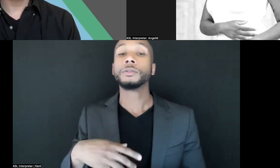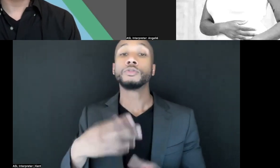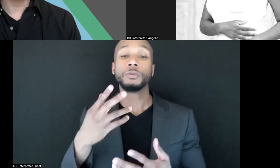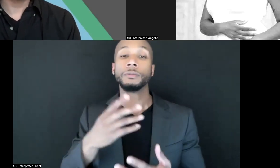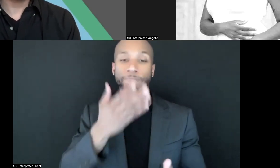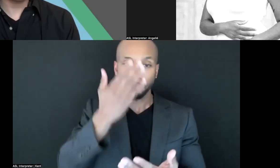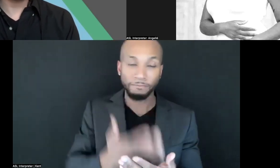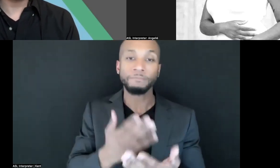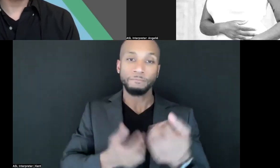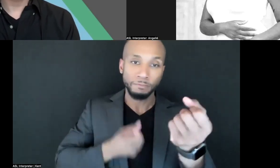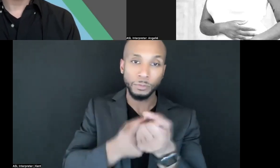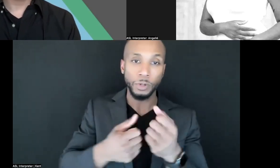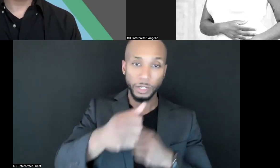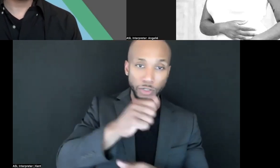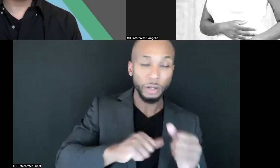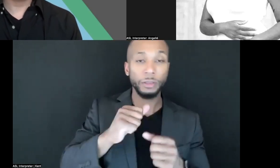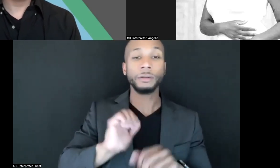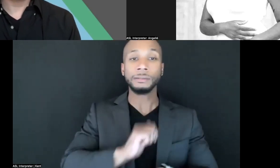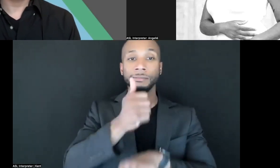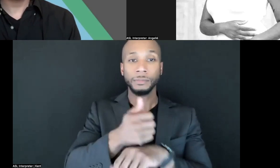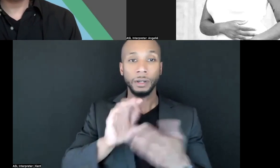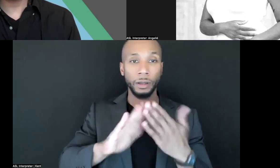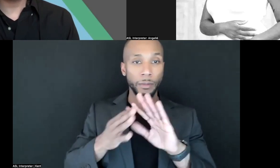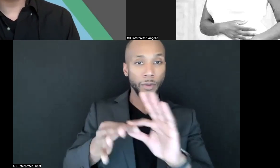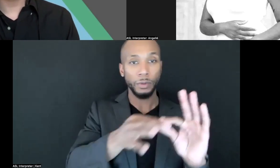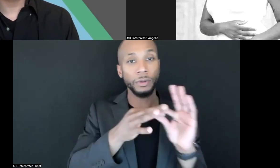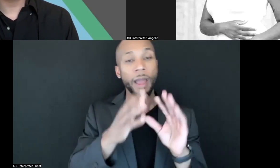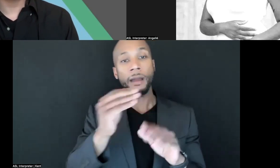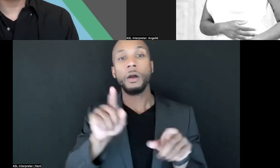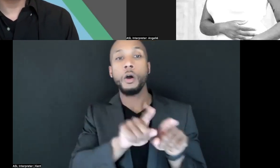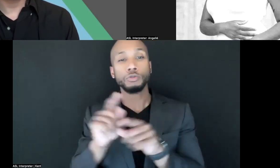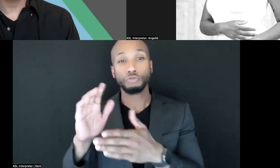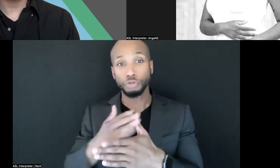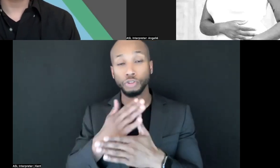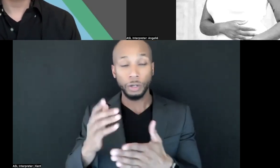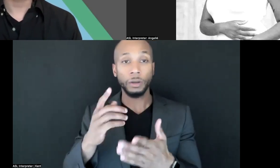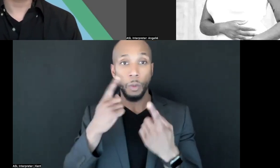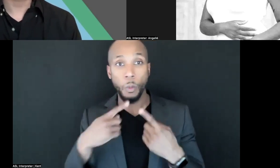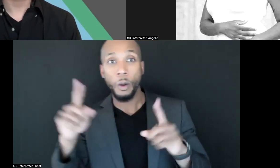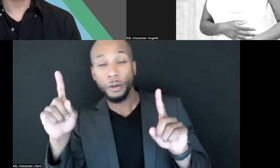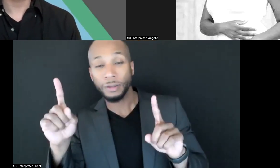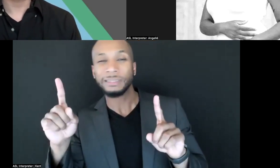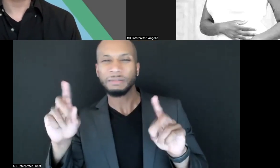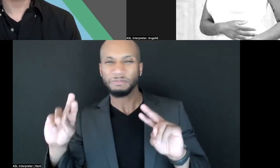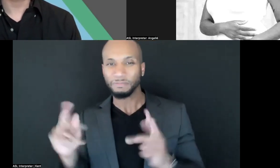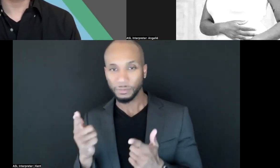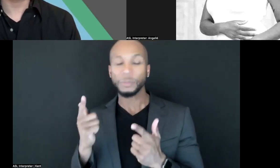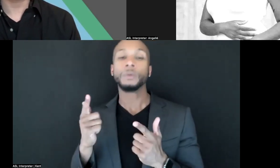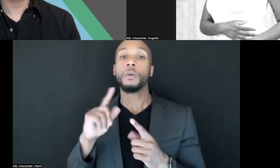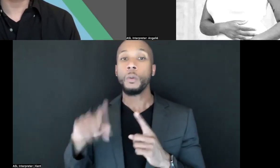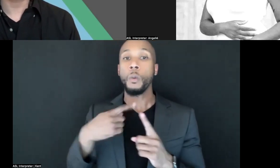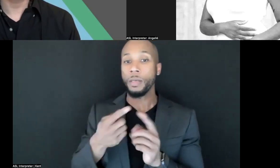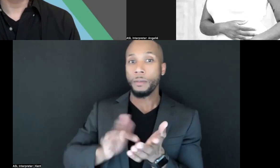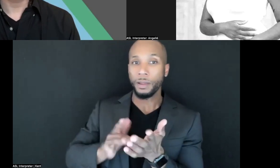other, form community, and share what works and what doesn't work when the medical community is